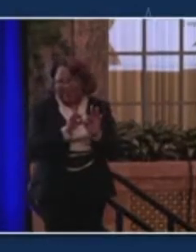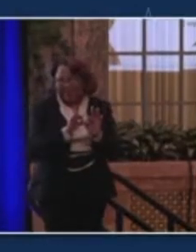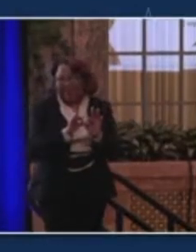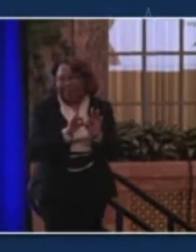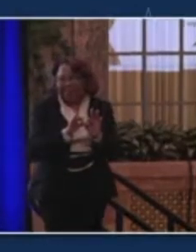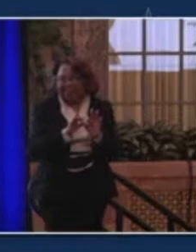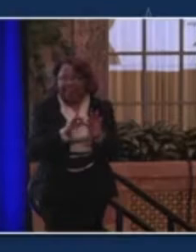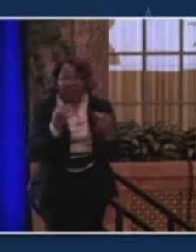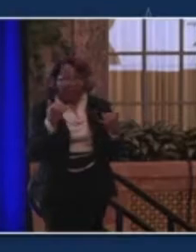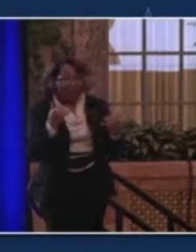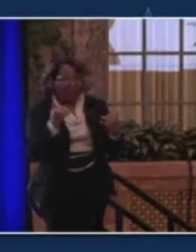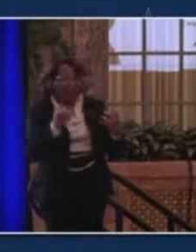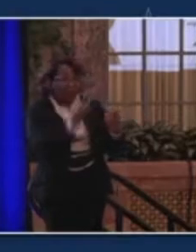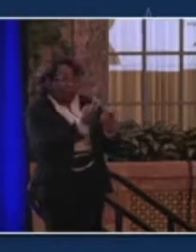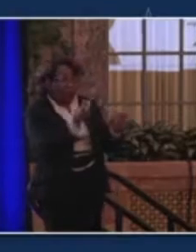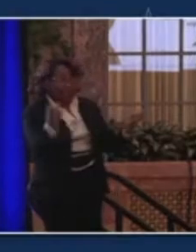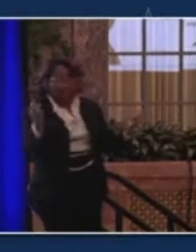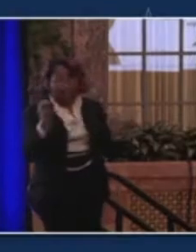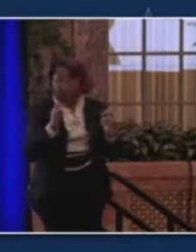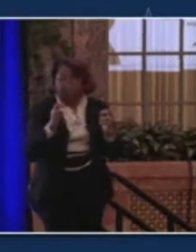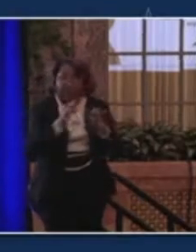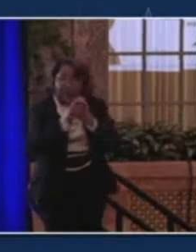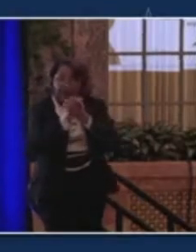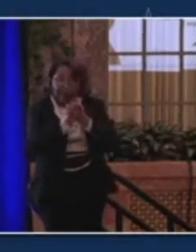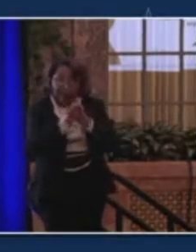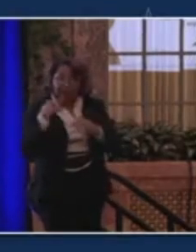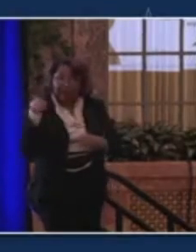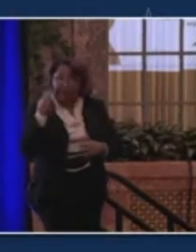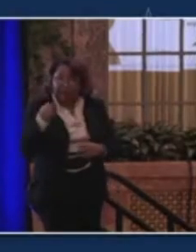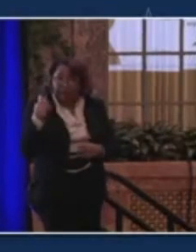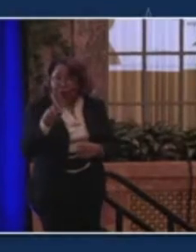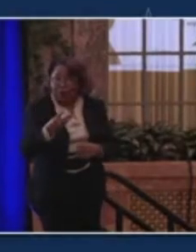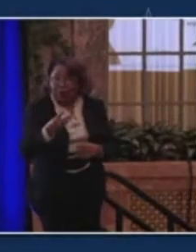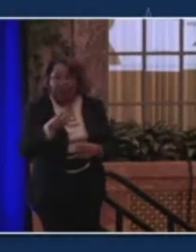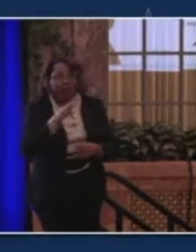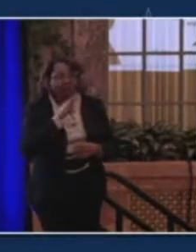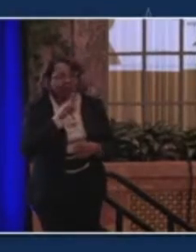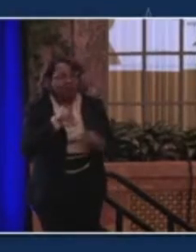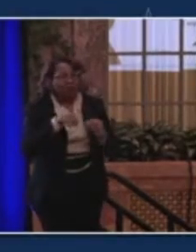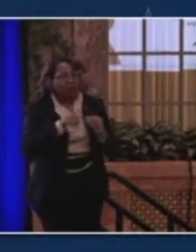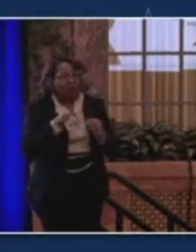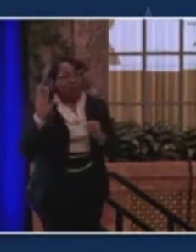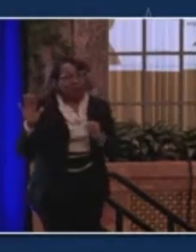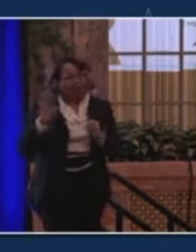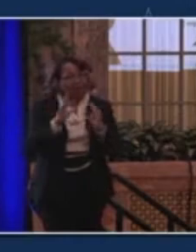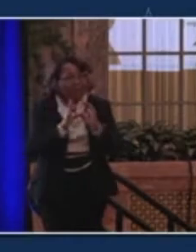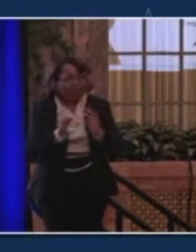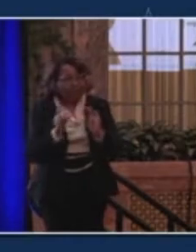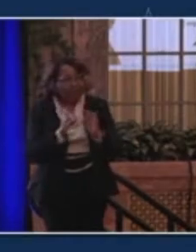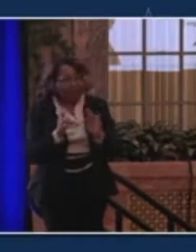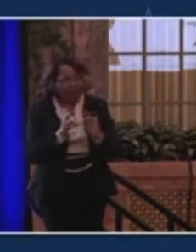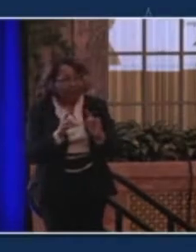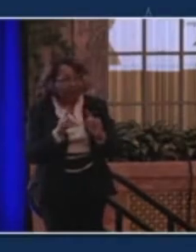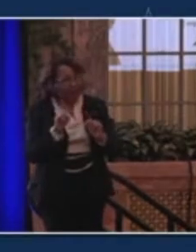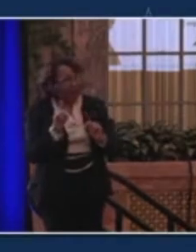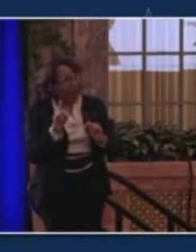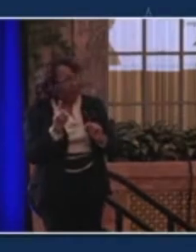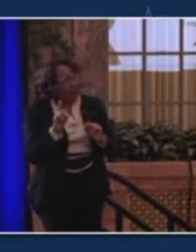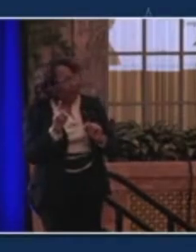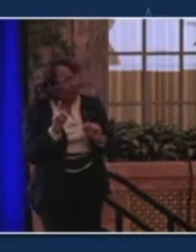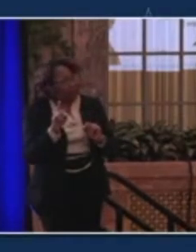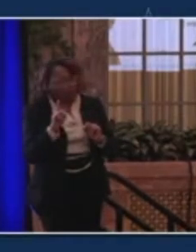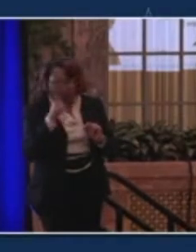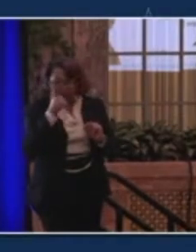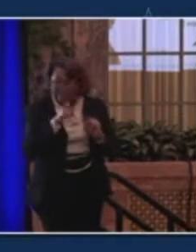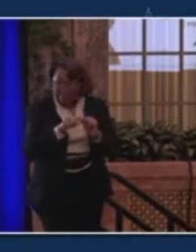Now, we sit here and we congratulate Harold, and we talk about his legacy. But remember, his legacy